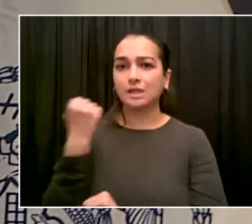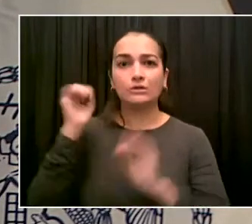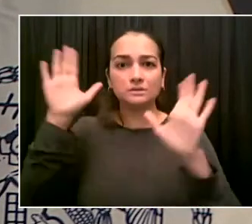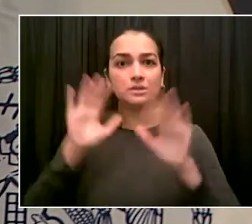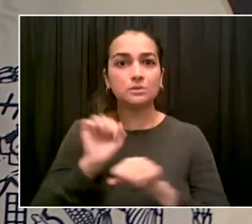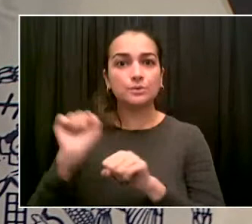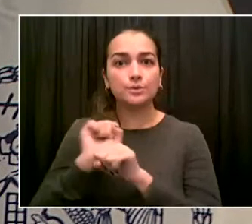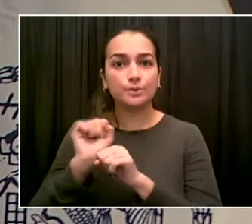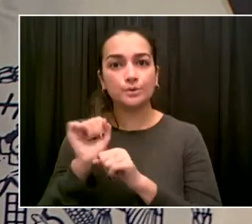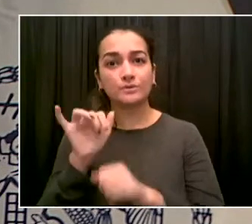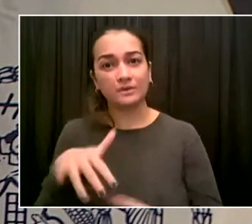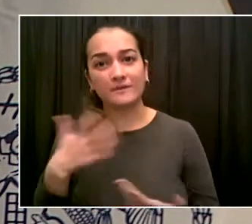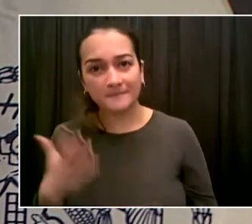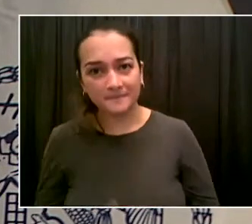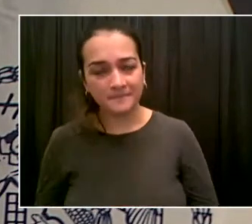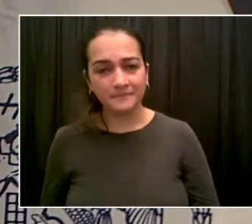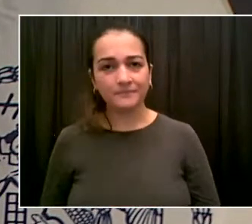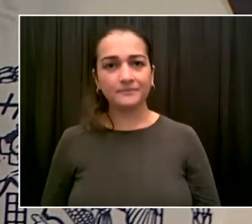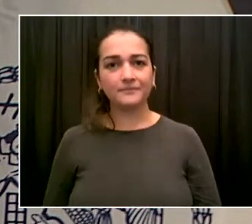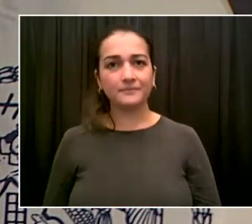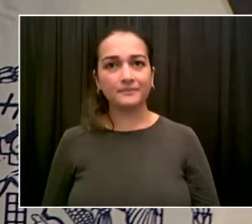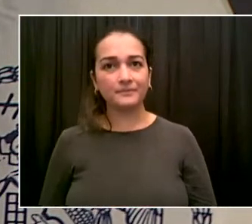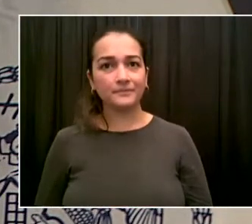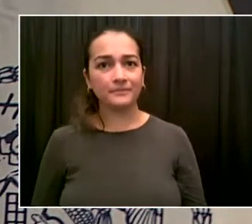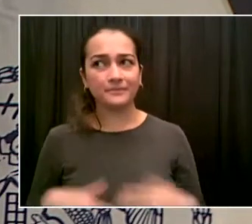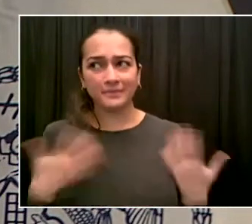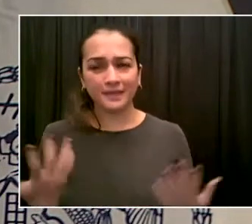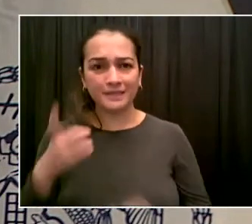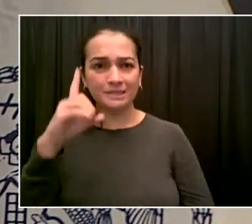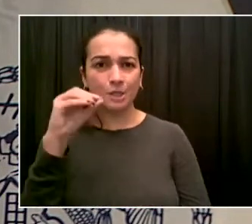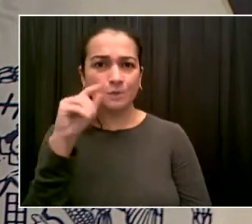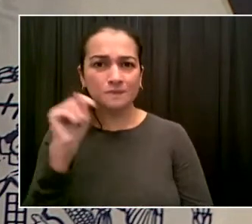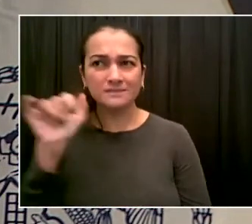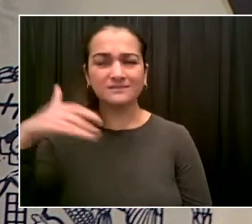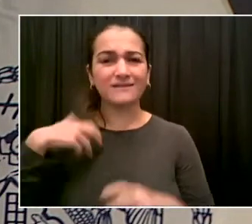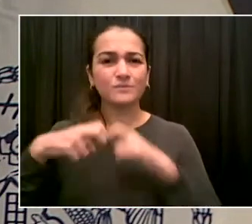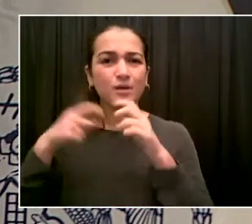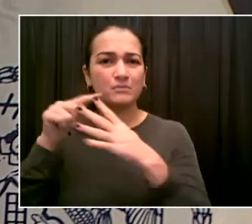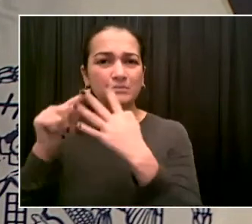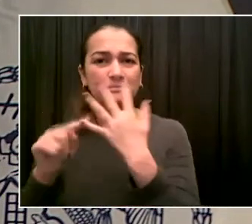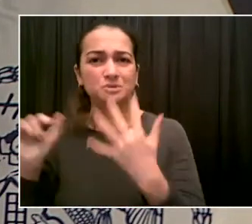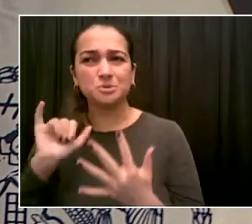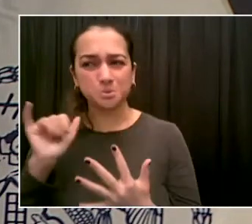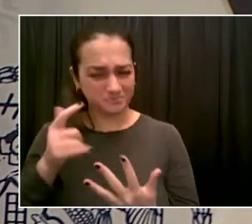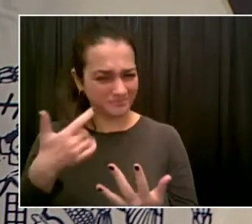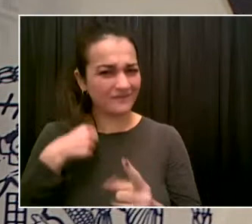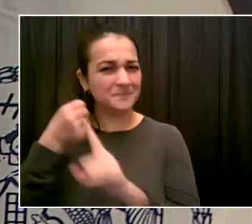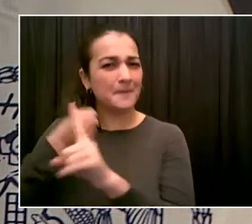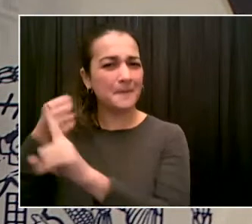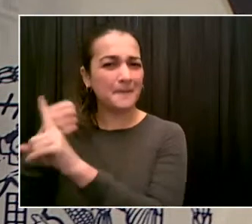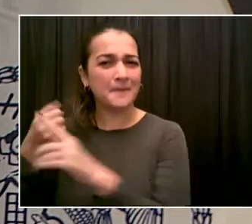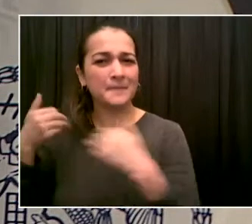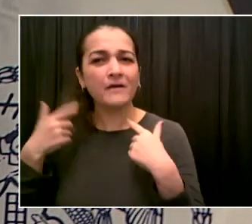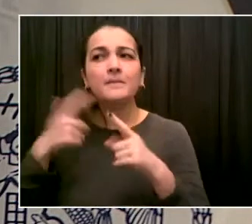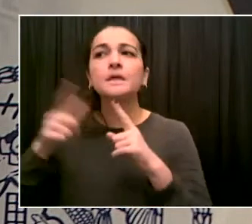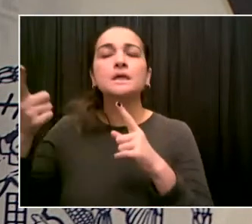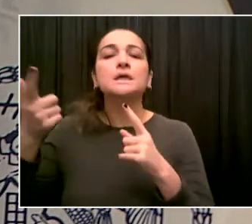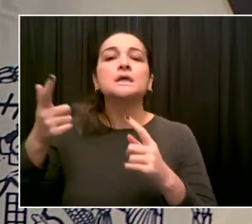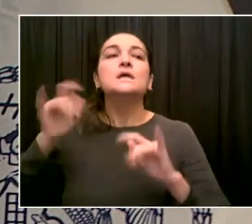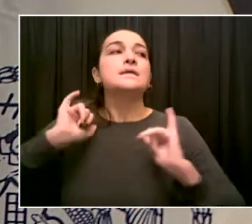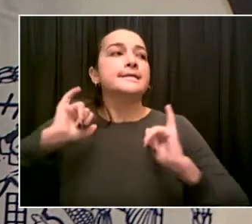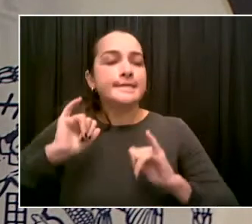turn to Commissioner Grayson for the sanitation situation, but I've been monitoring literally hour by hour, Andrew.